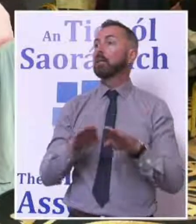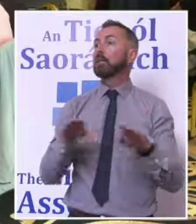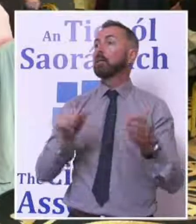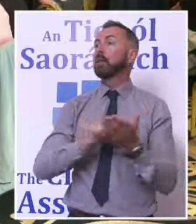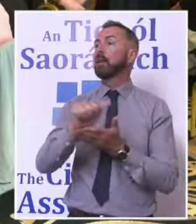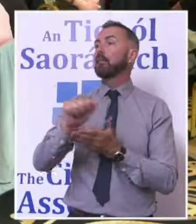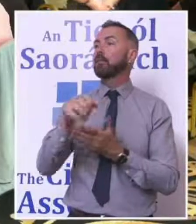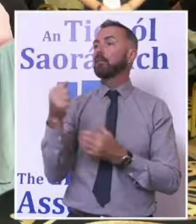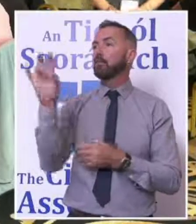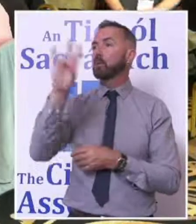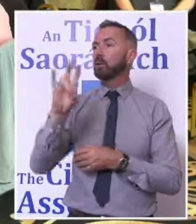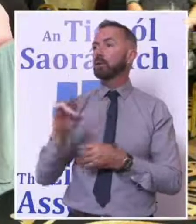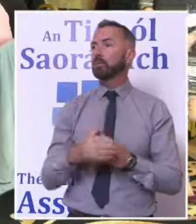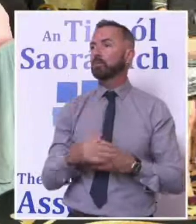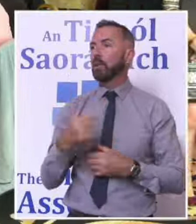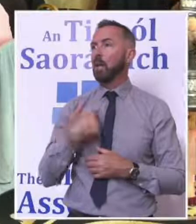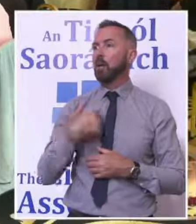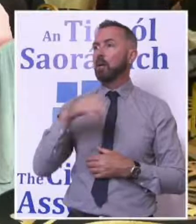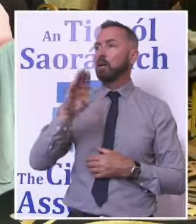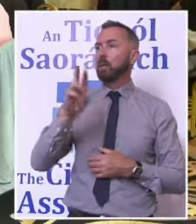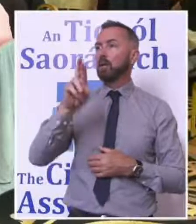Thank you. How are you doing? I'm Brian.